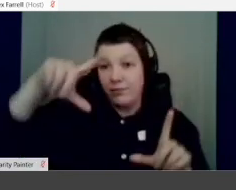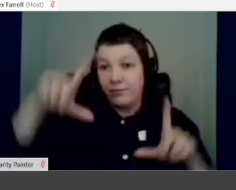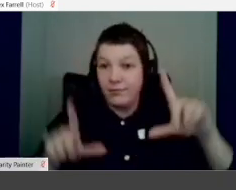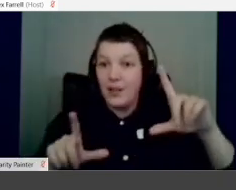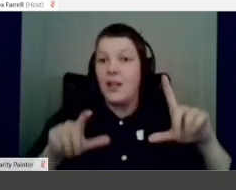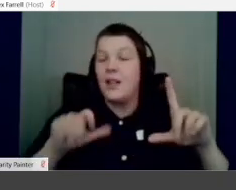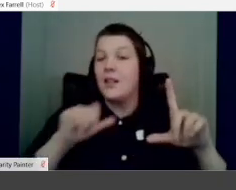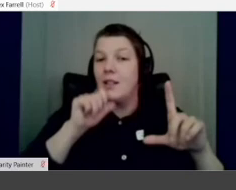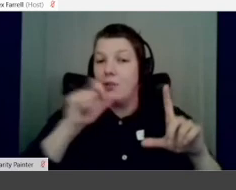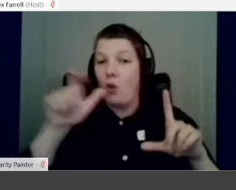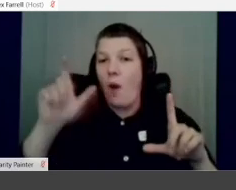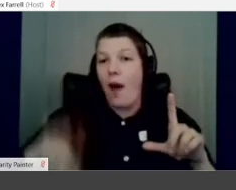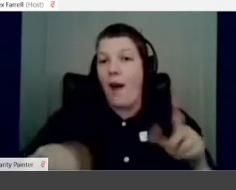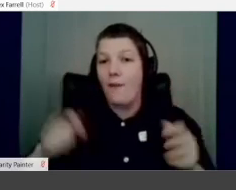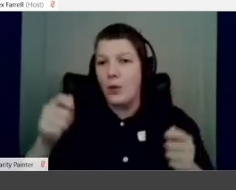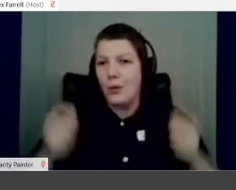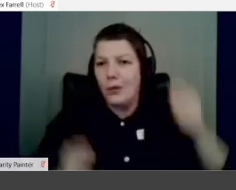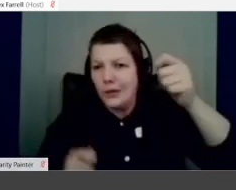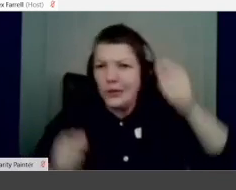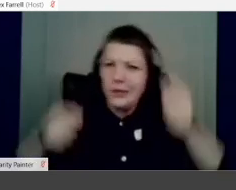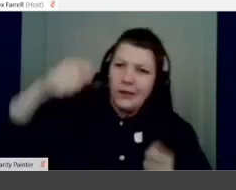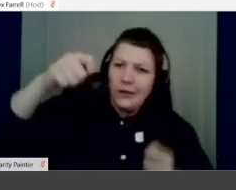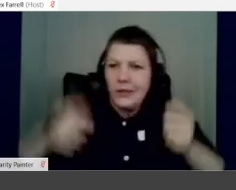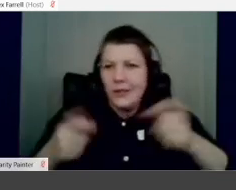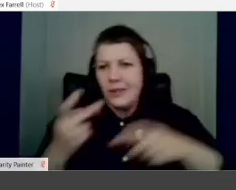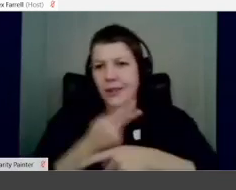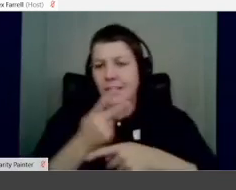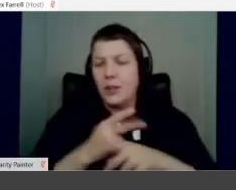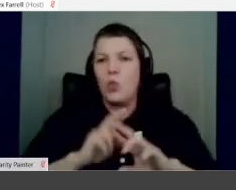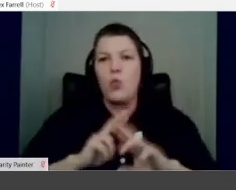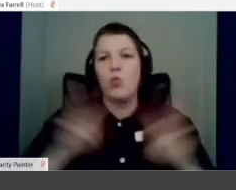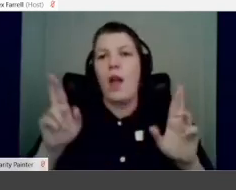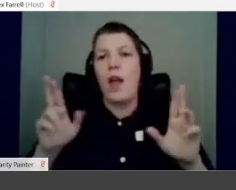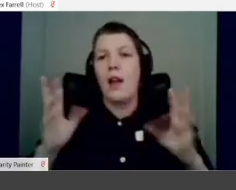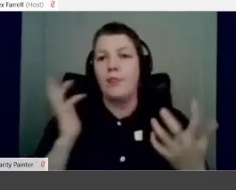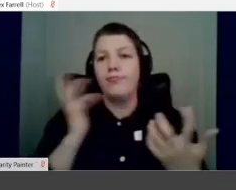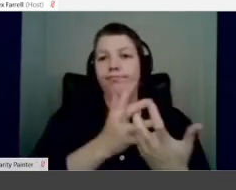your screen. Making sure that